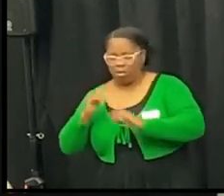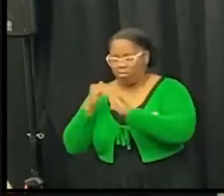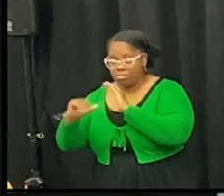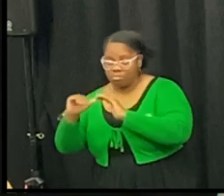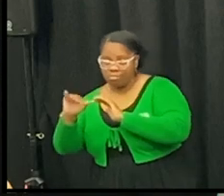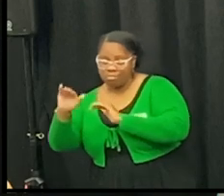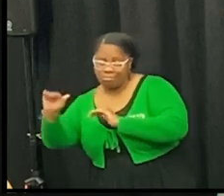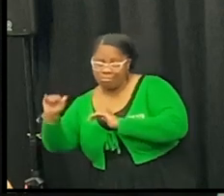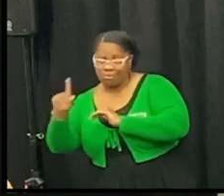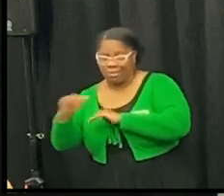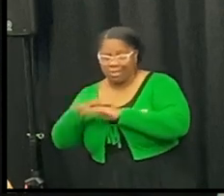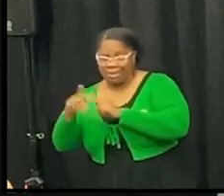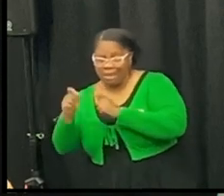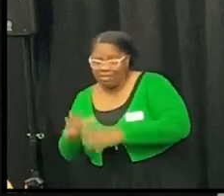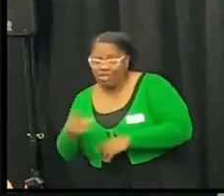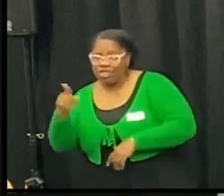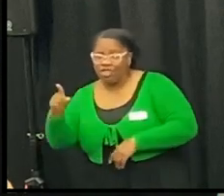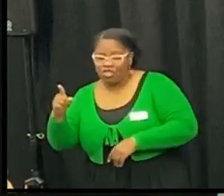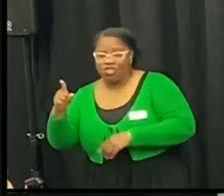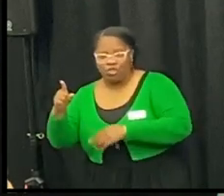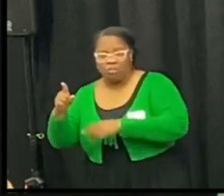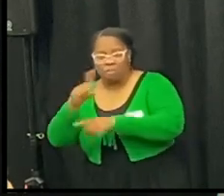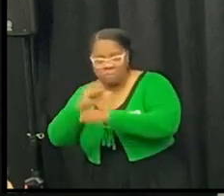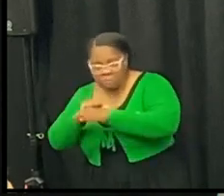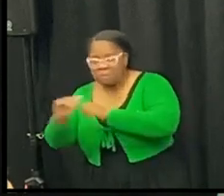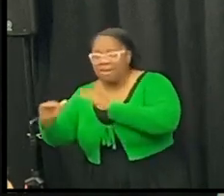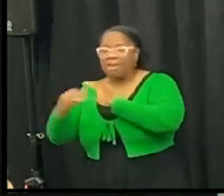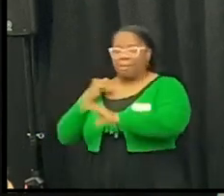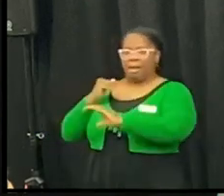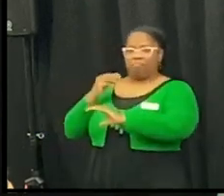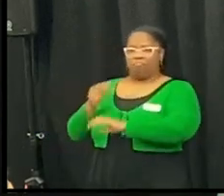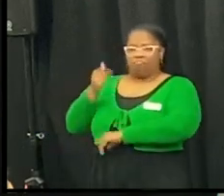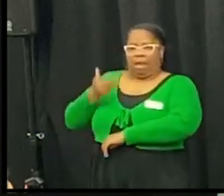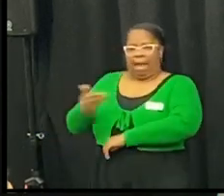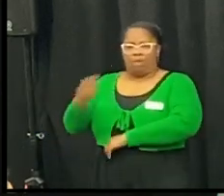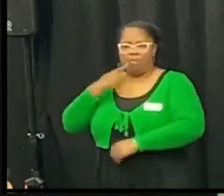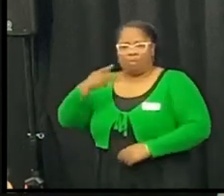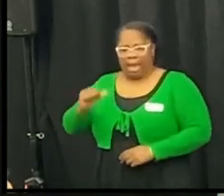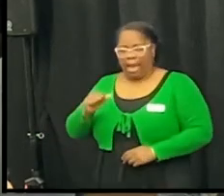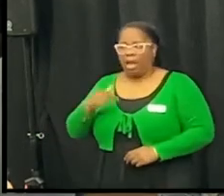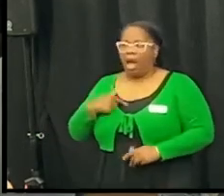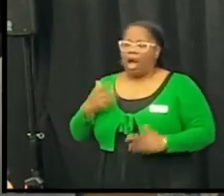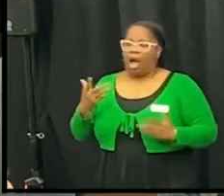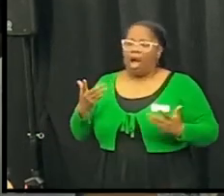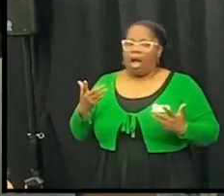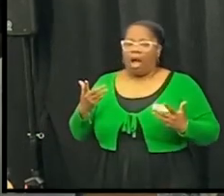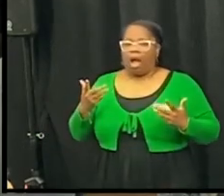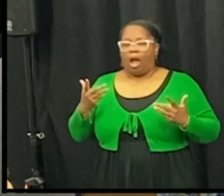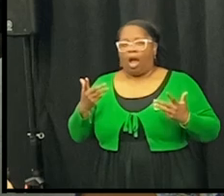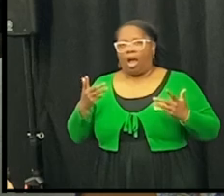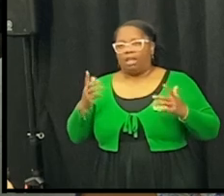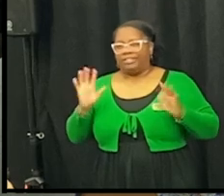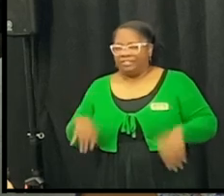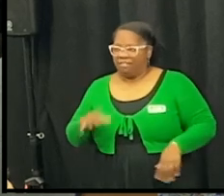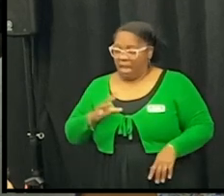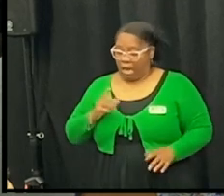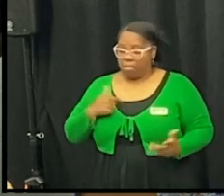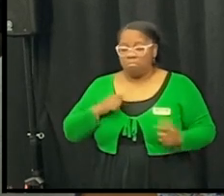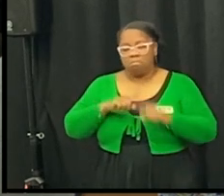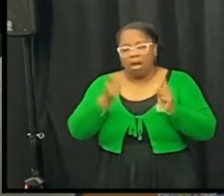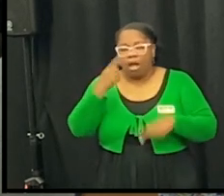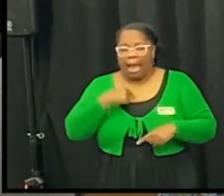stage managers? And then this person wrote me back, and he hired me as a PA. So I just kind of like searched for it. So there's not